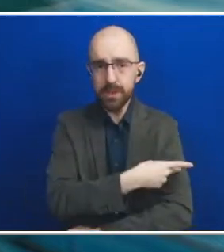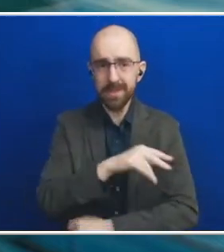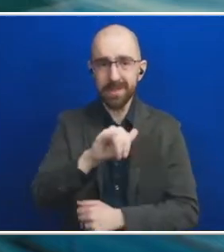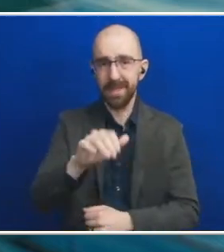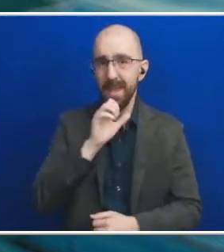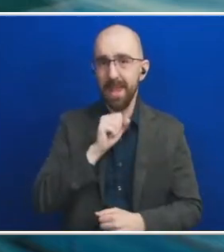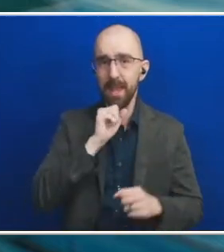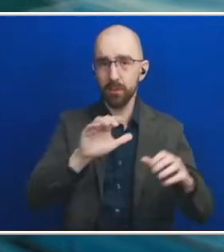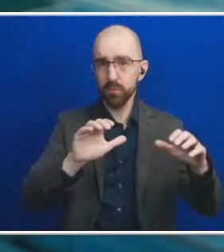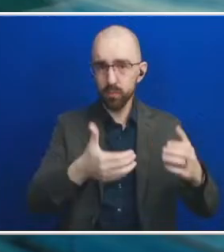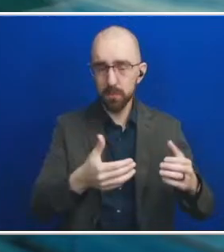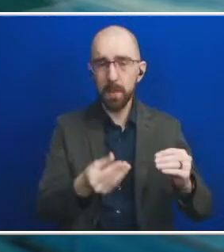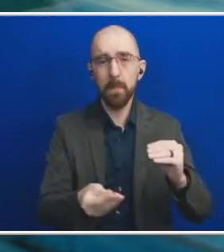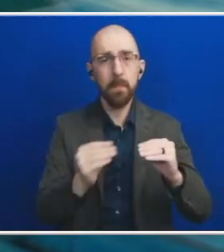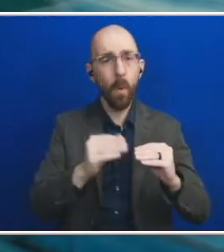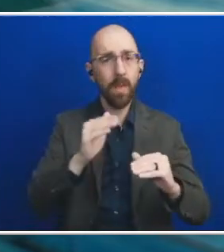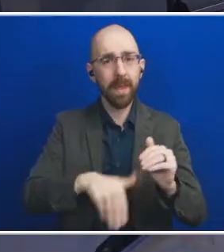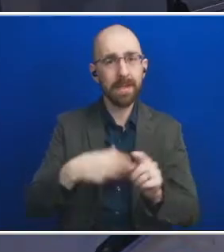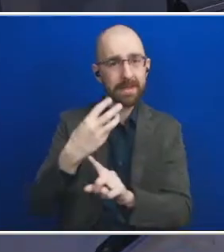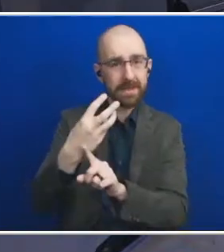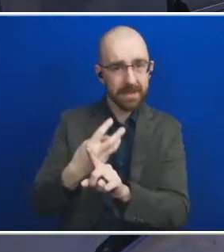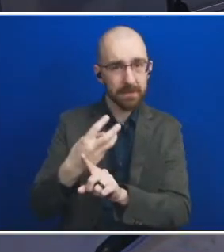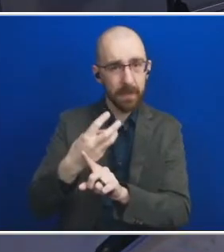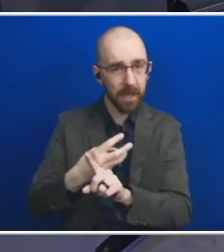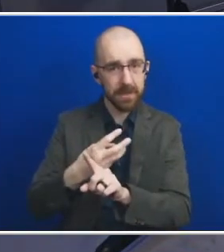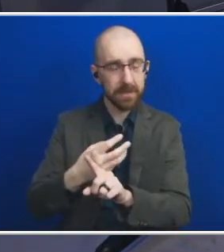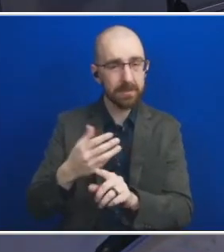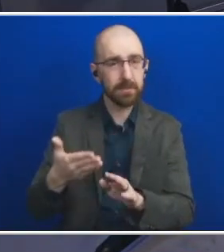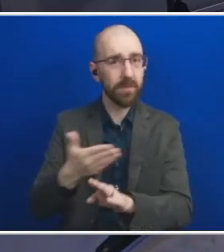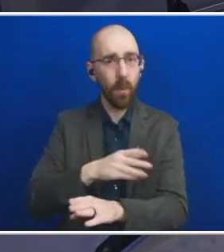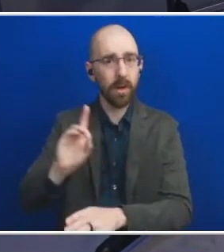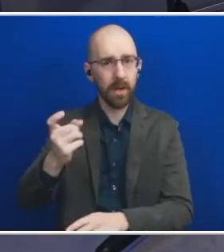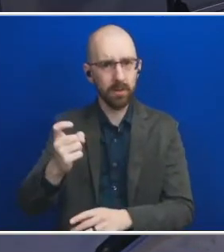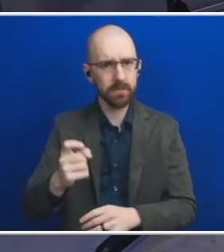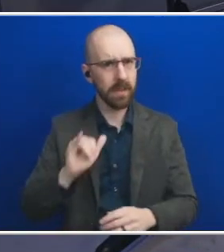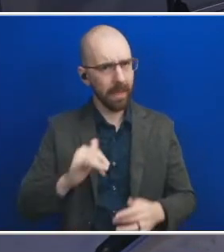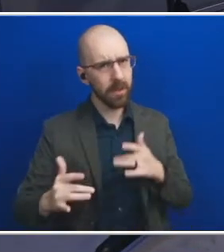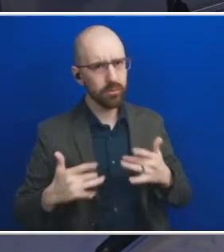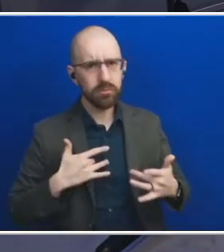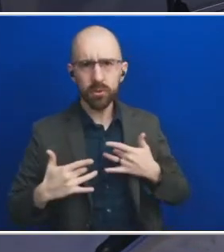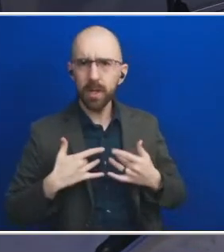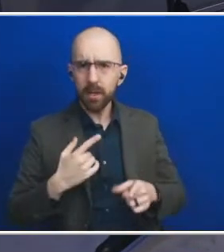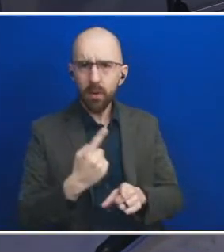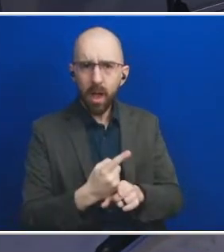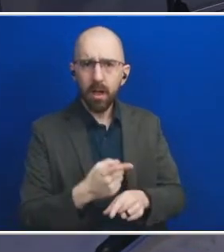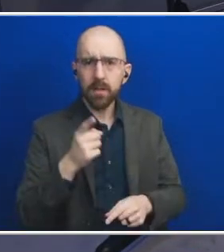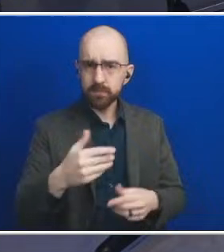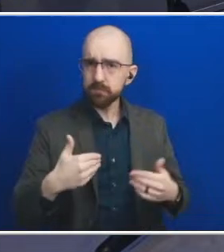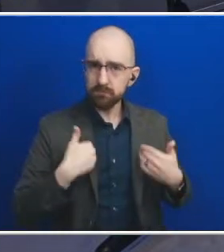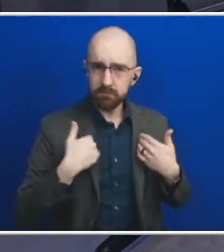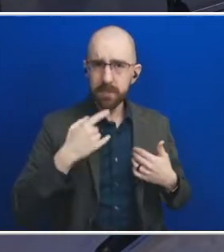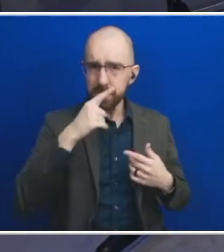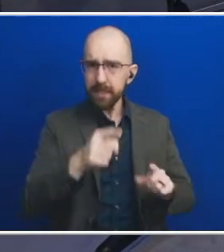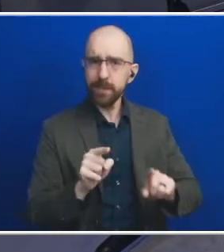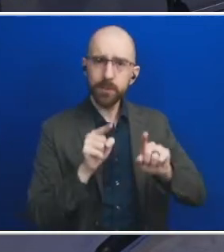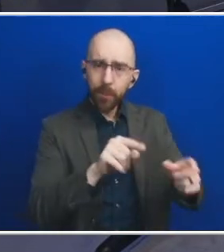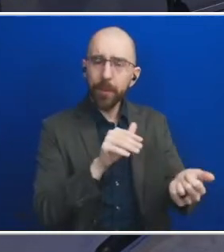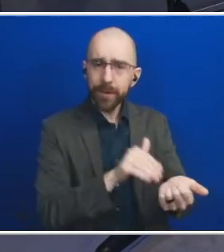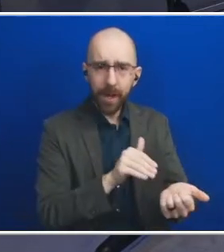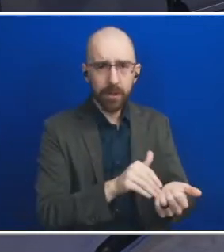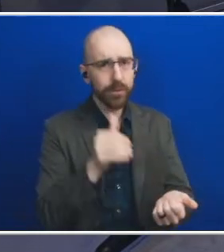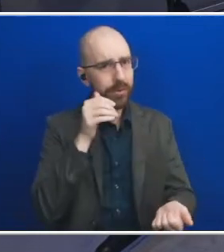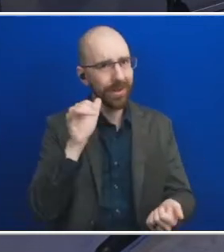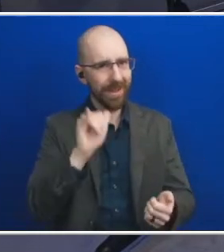than 6 months before they get diagnosed. So that's concerning. I mean, That here's is. a young kid doing the right thing, going to see a doctor. Yep. You don't hear about that very often. Not